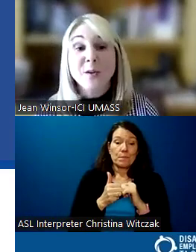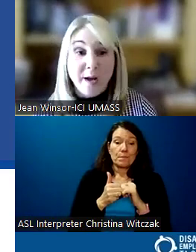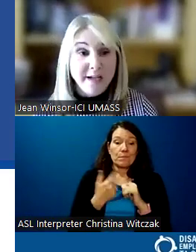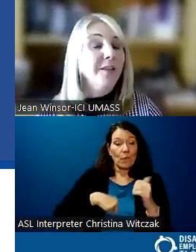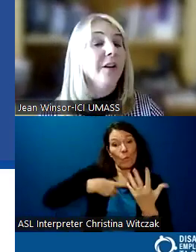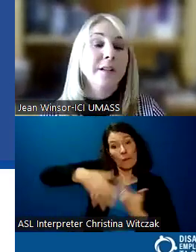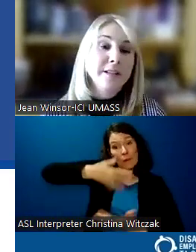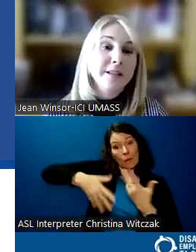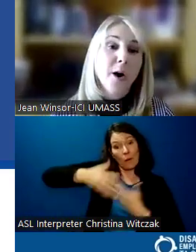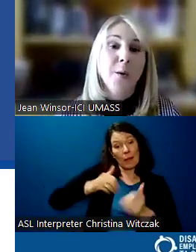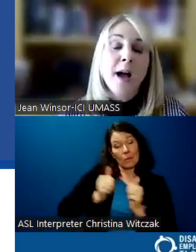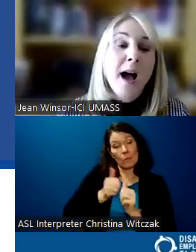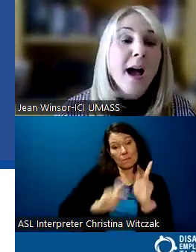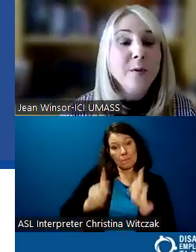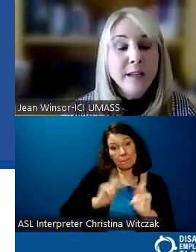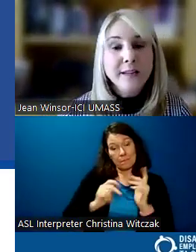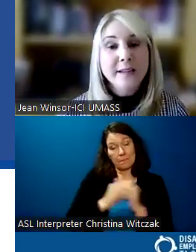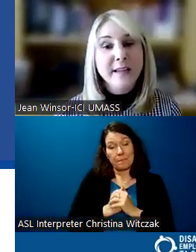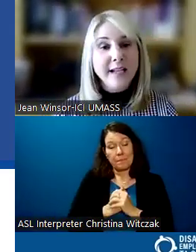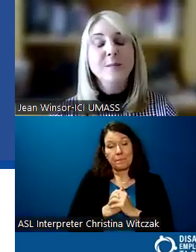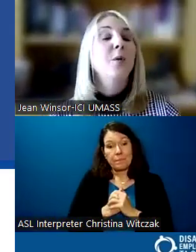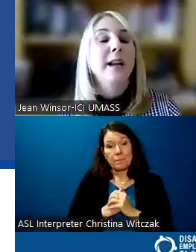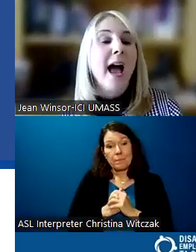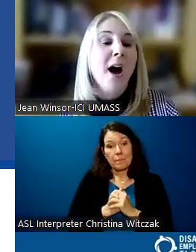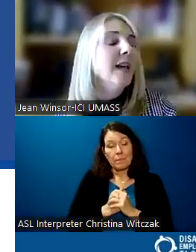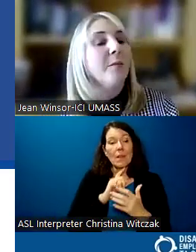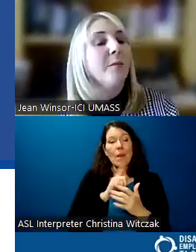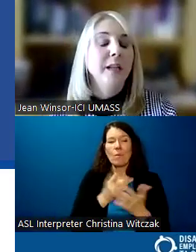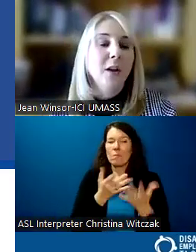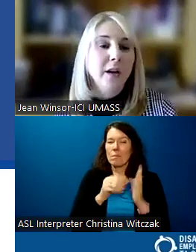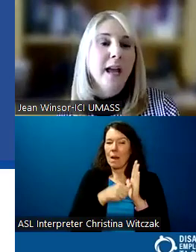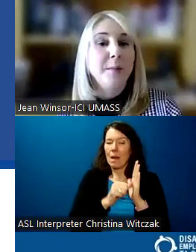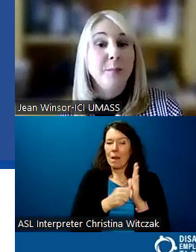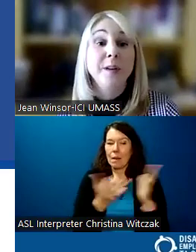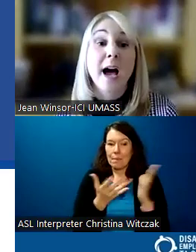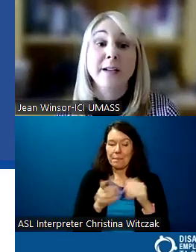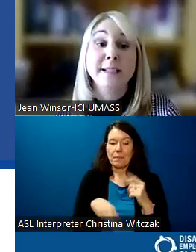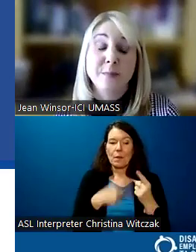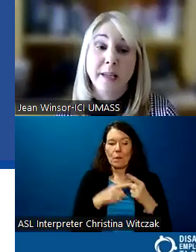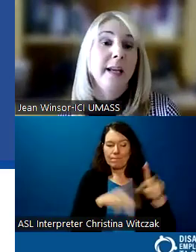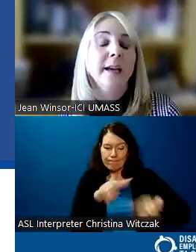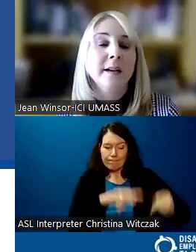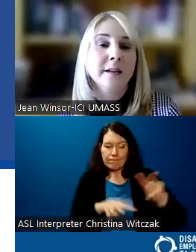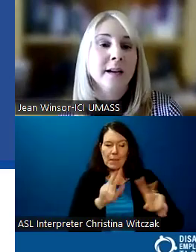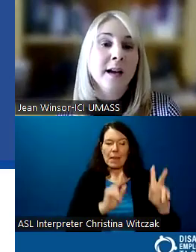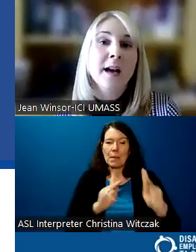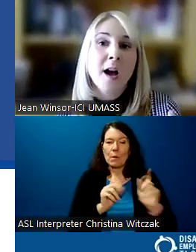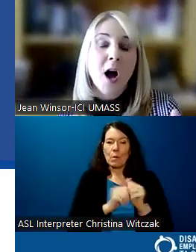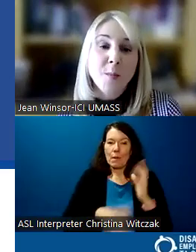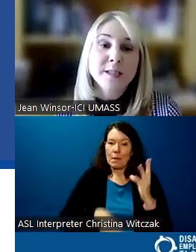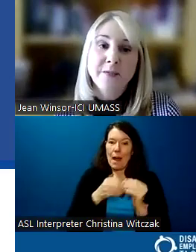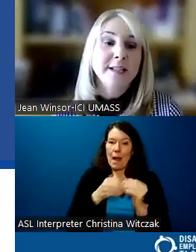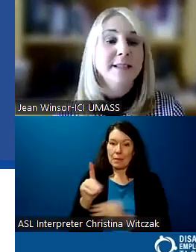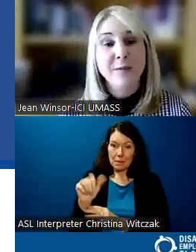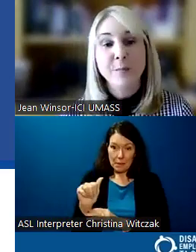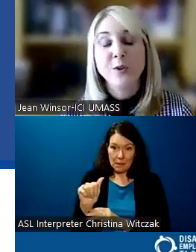interact with one another. So I really like to point out that when we look at people without a disability,